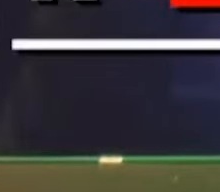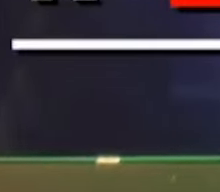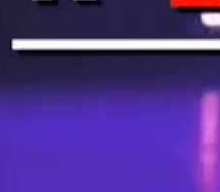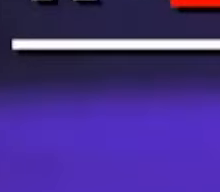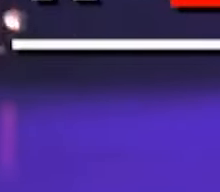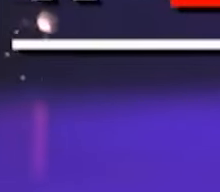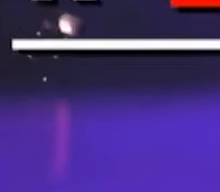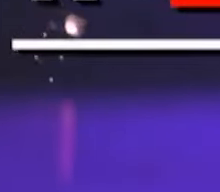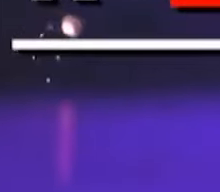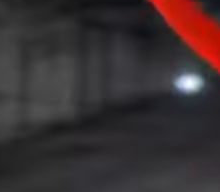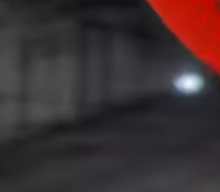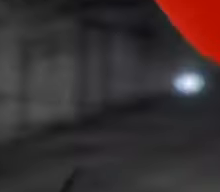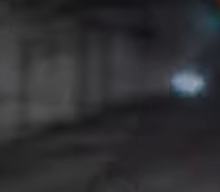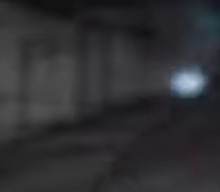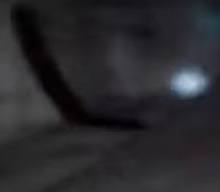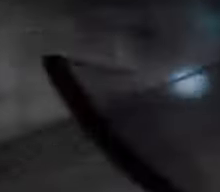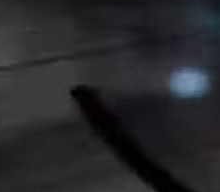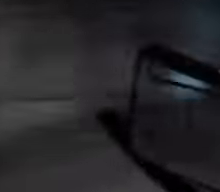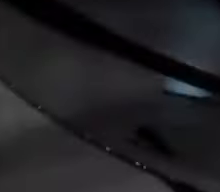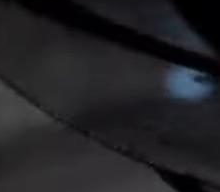March 10th.